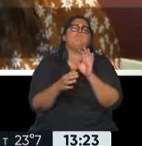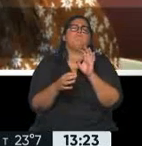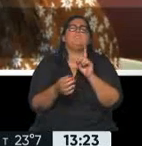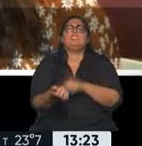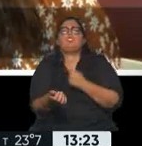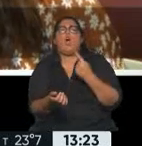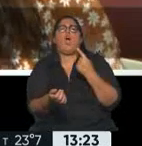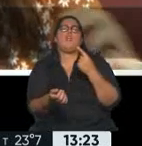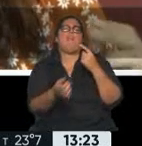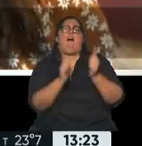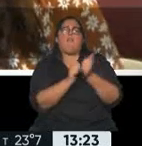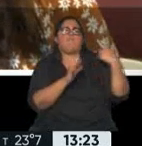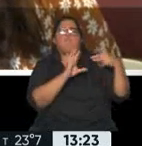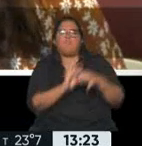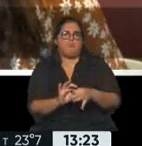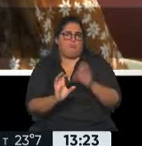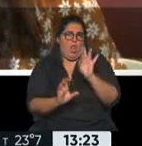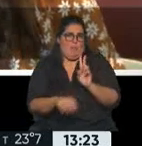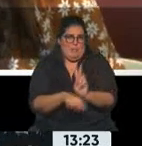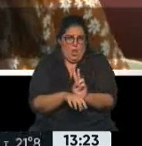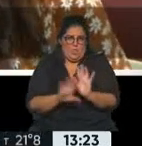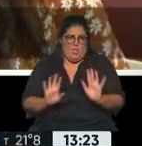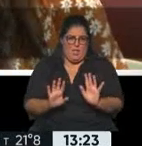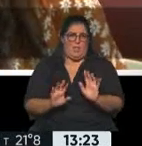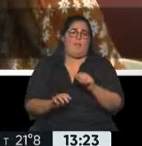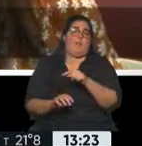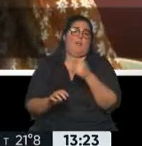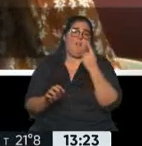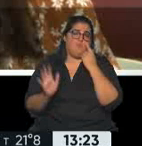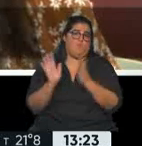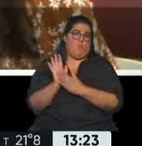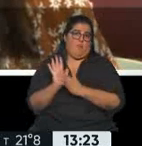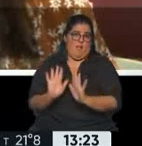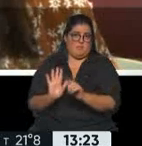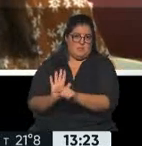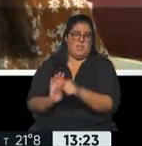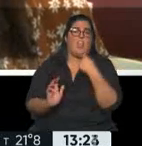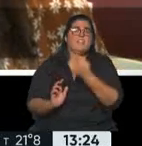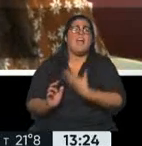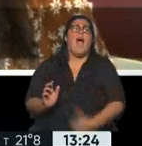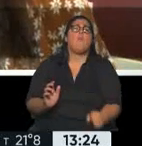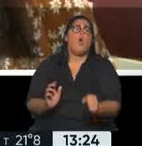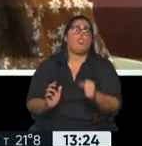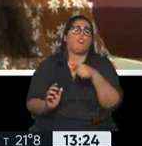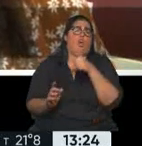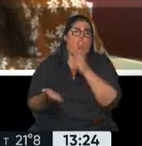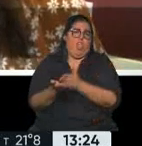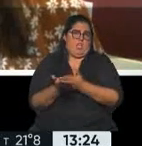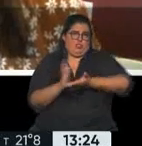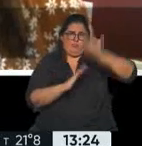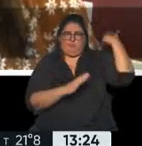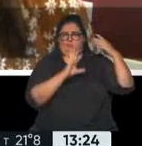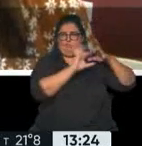and tradition. That's the test that he's using. And he says abortion wasn't one of those rights, that states